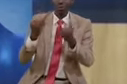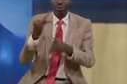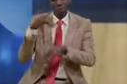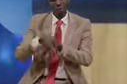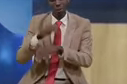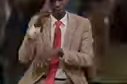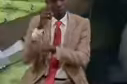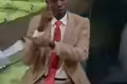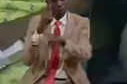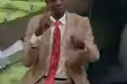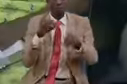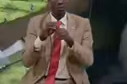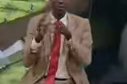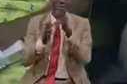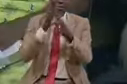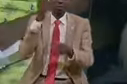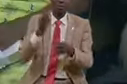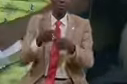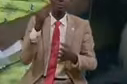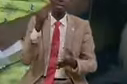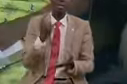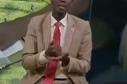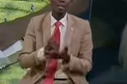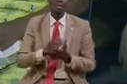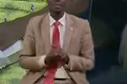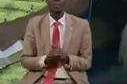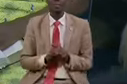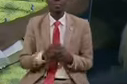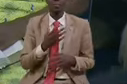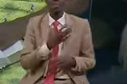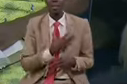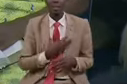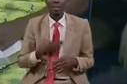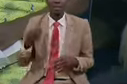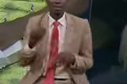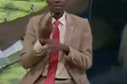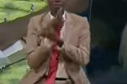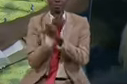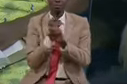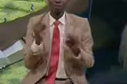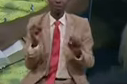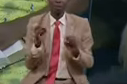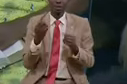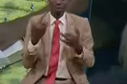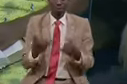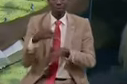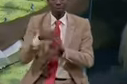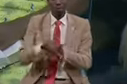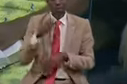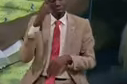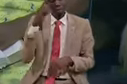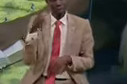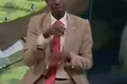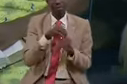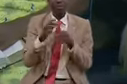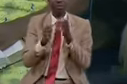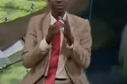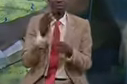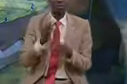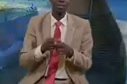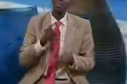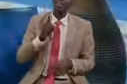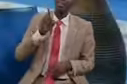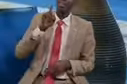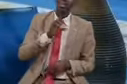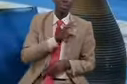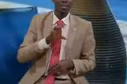said reconciliation tonight and redemption tonight. He is the one that